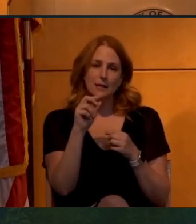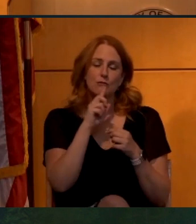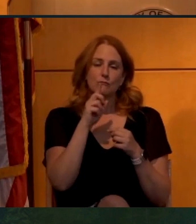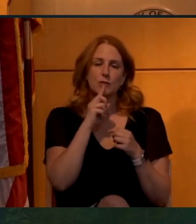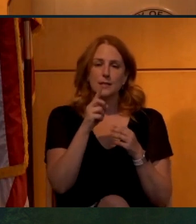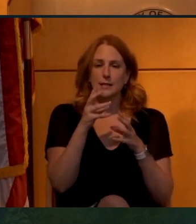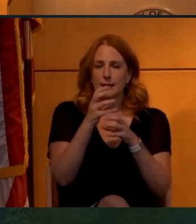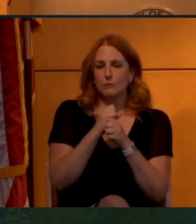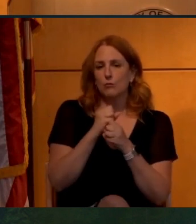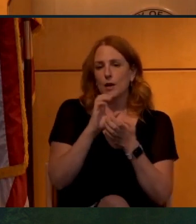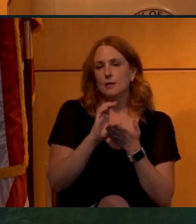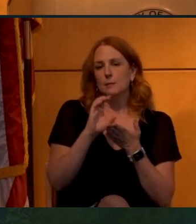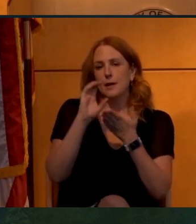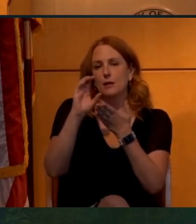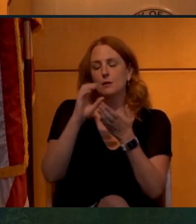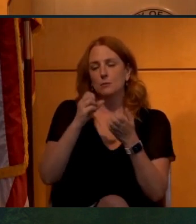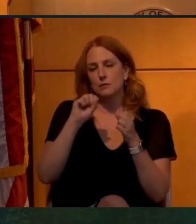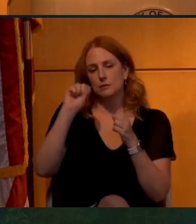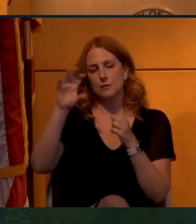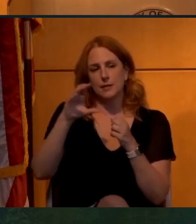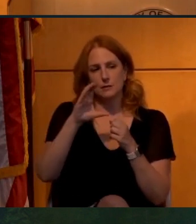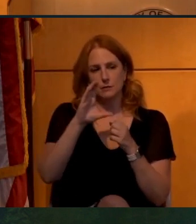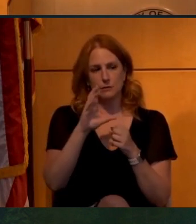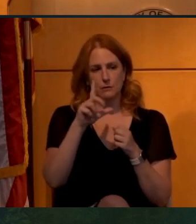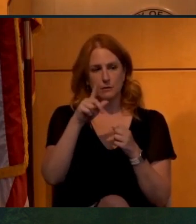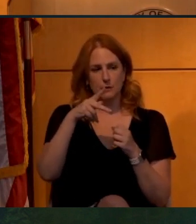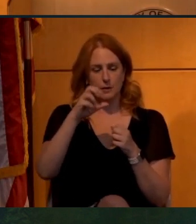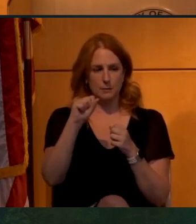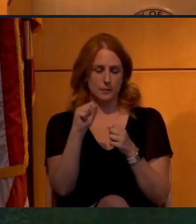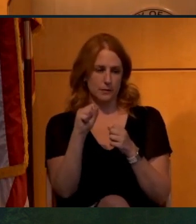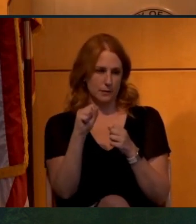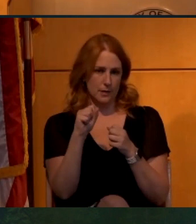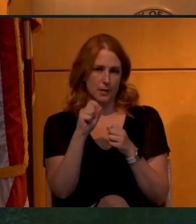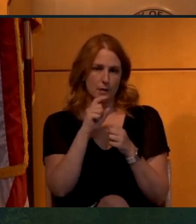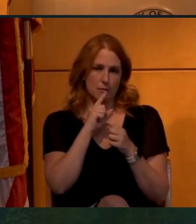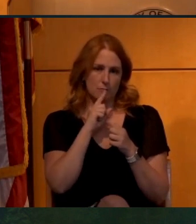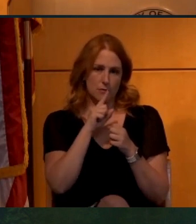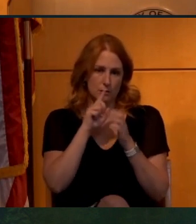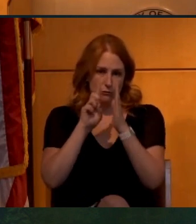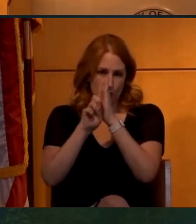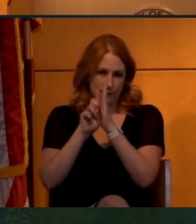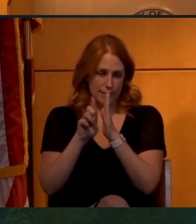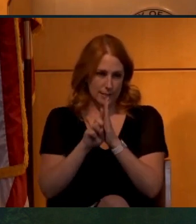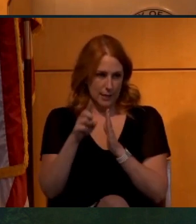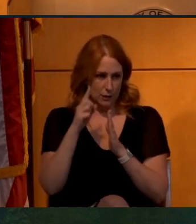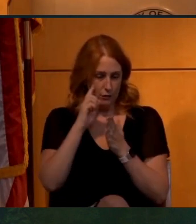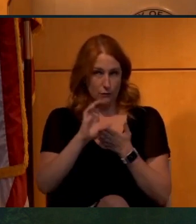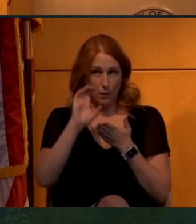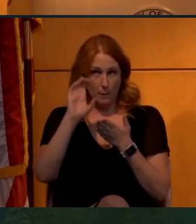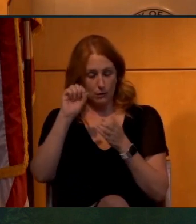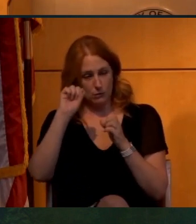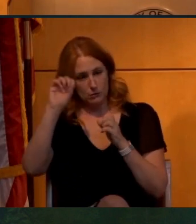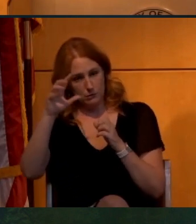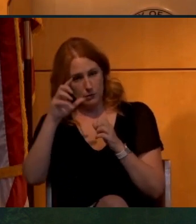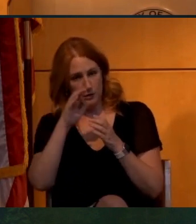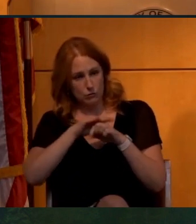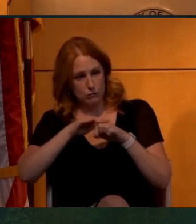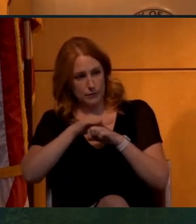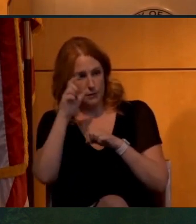CLIPS. Prism stands for Payloads and Research Investigations on the Surface of the Moon. And we've